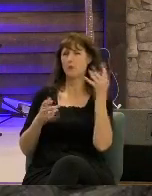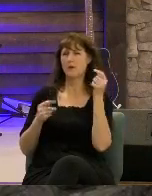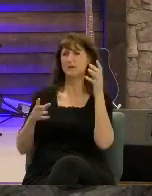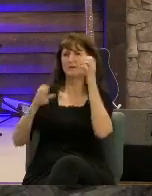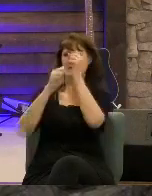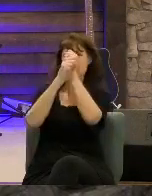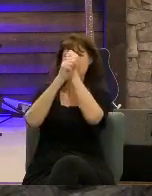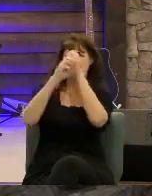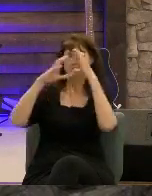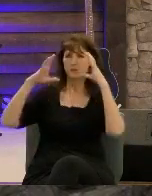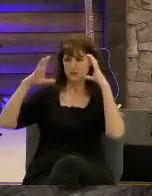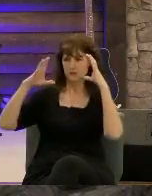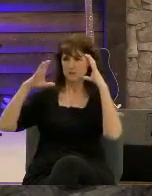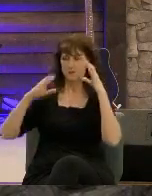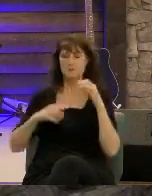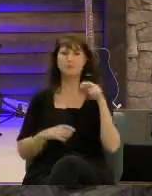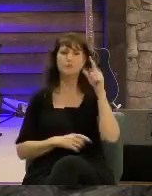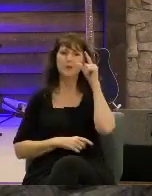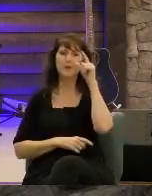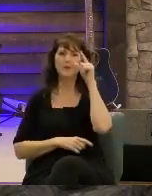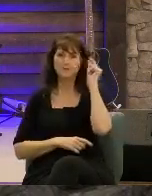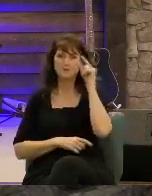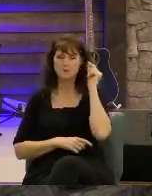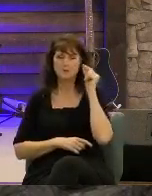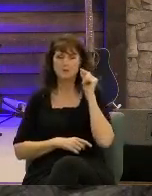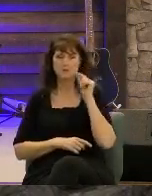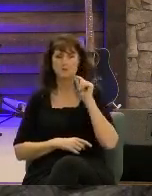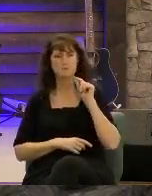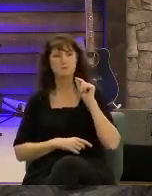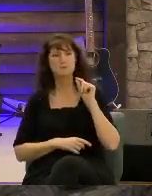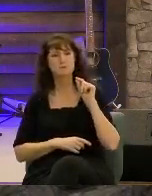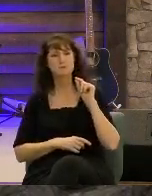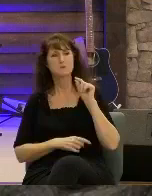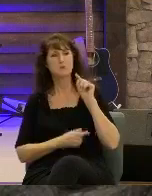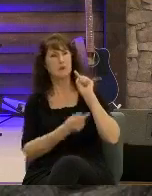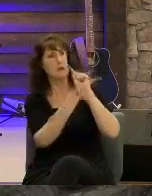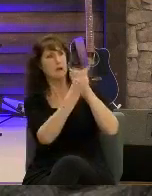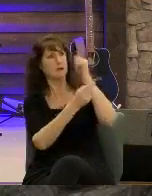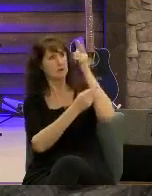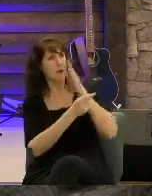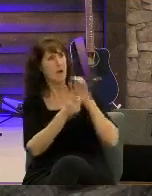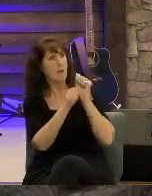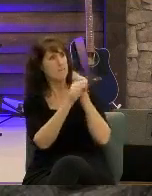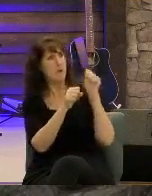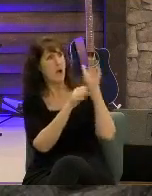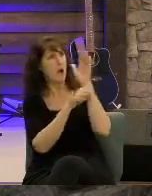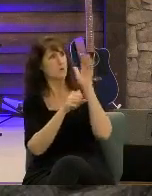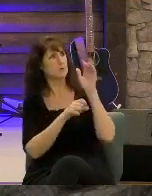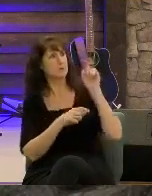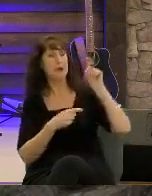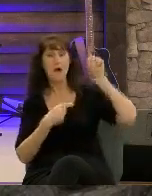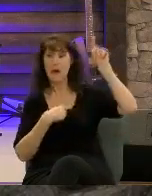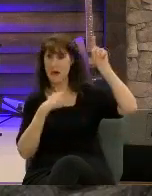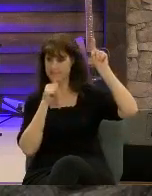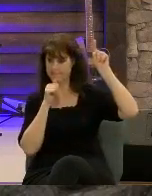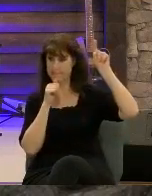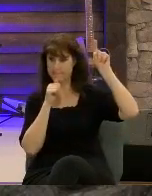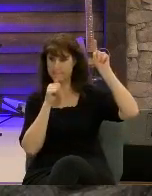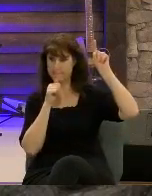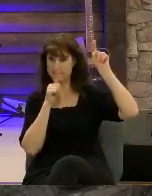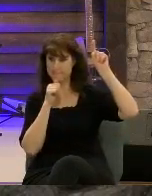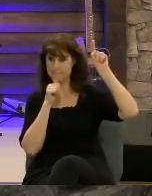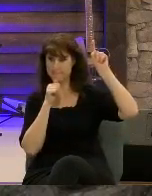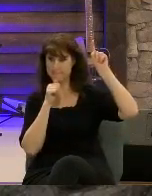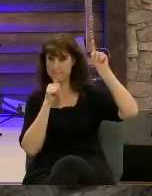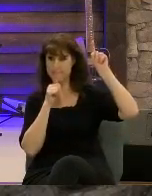Okay, when Moses was encountering God on the mount, right? And he said, I am that I am, right? He